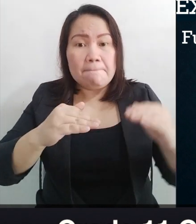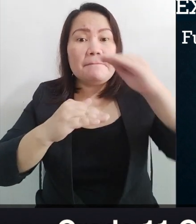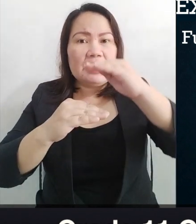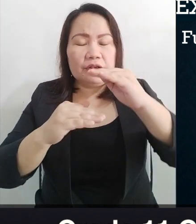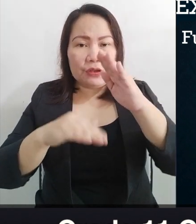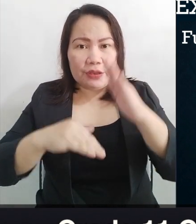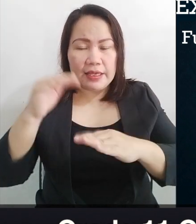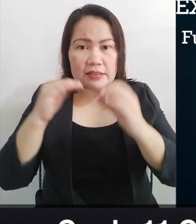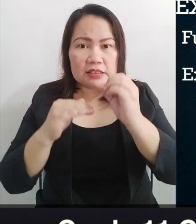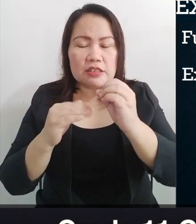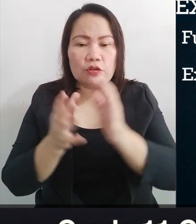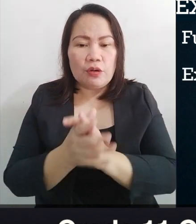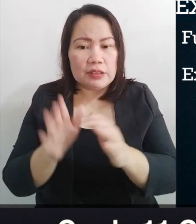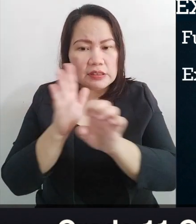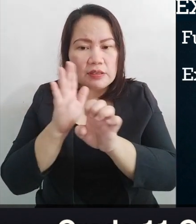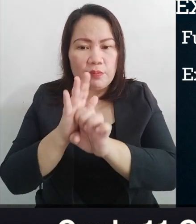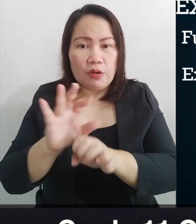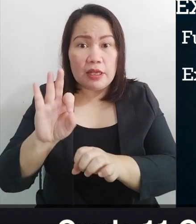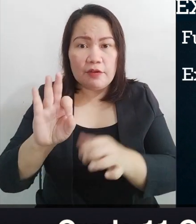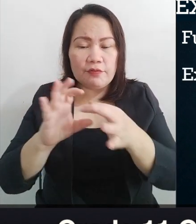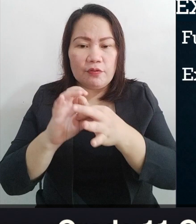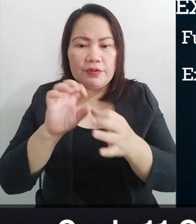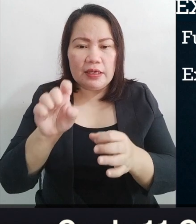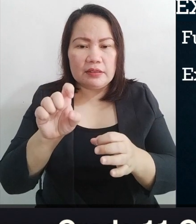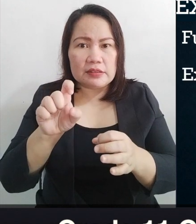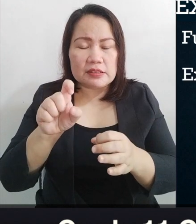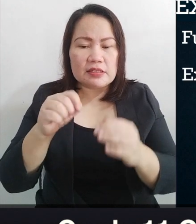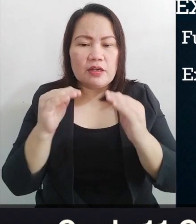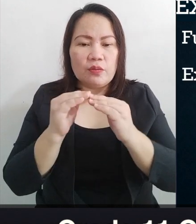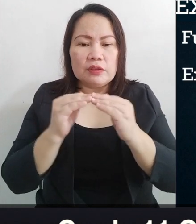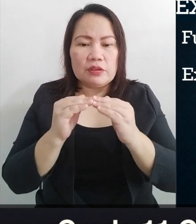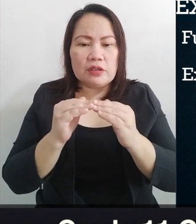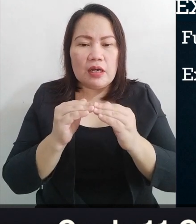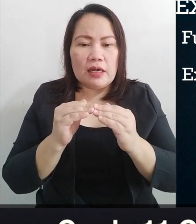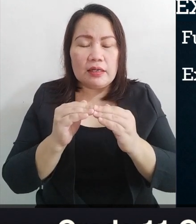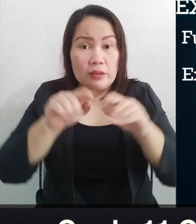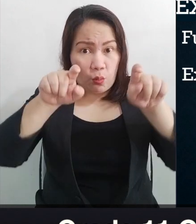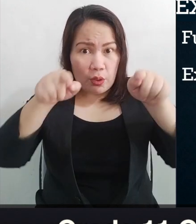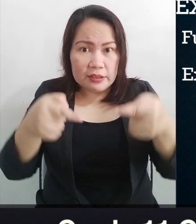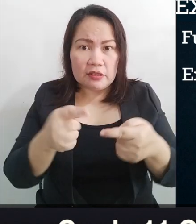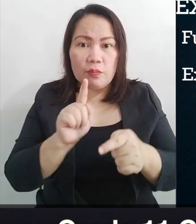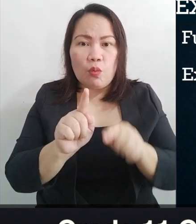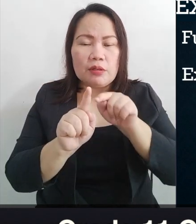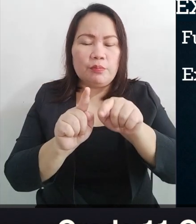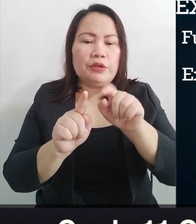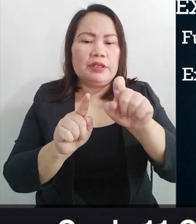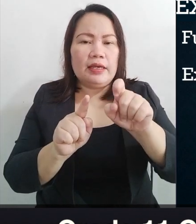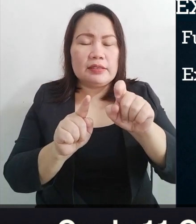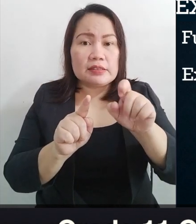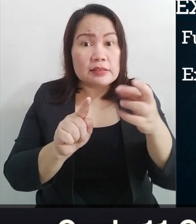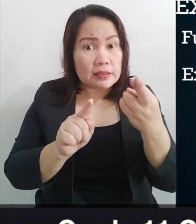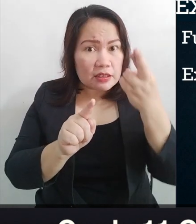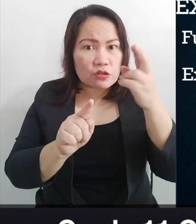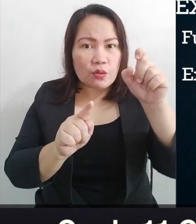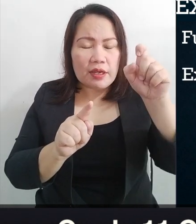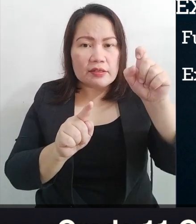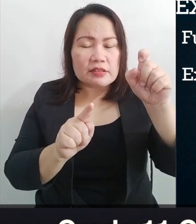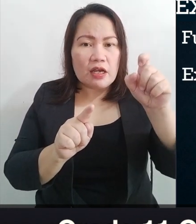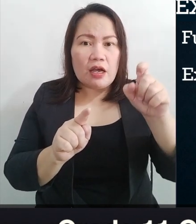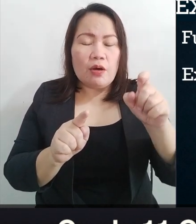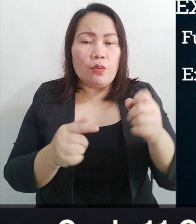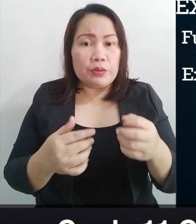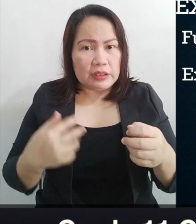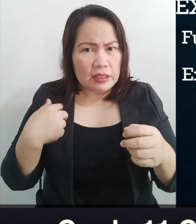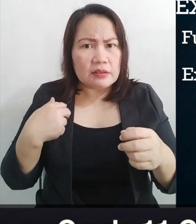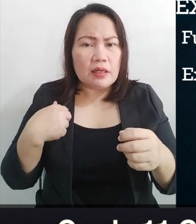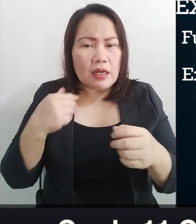0. For example, so f of x is equal to 1, the quantity of 1.8 raised to x, or we